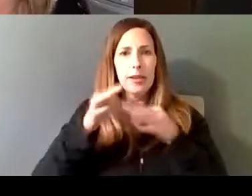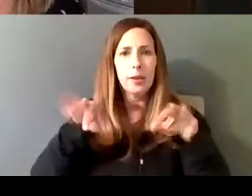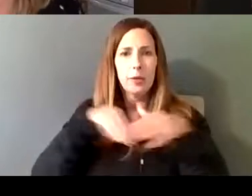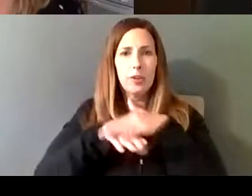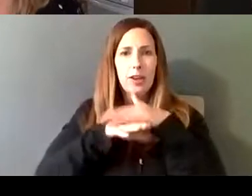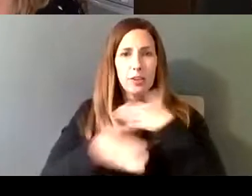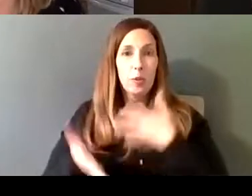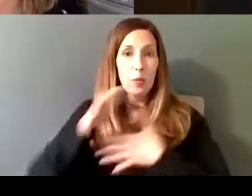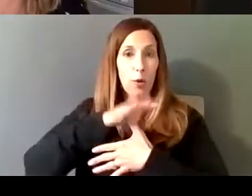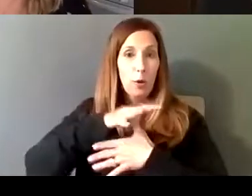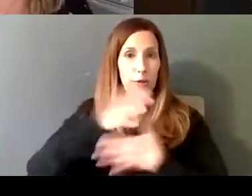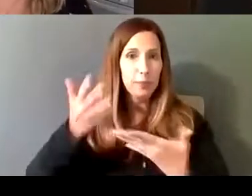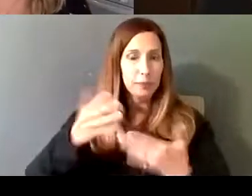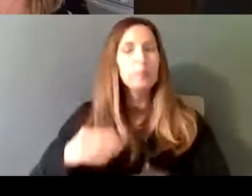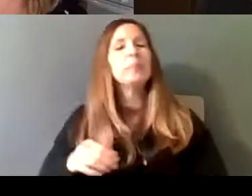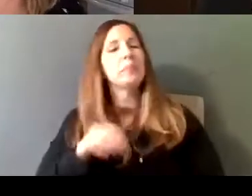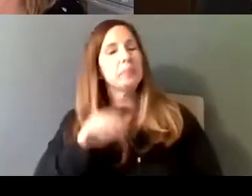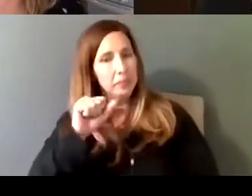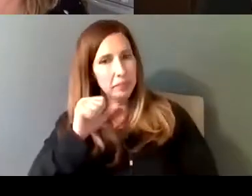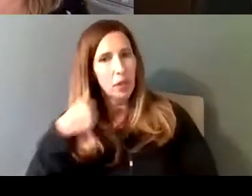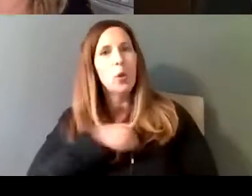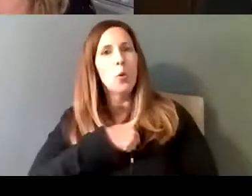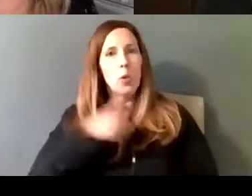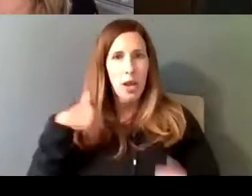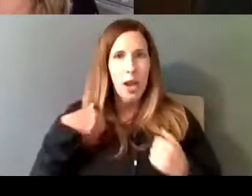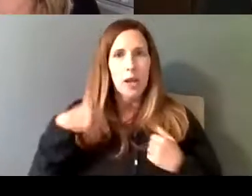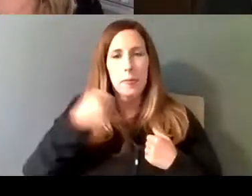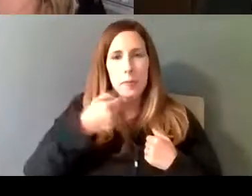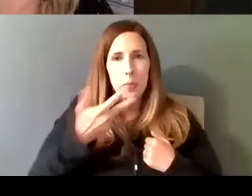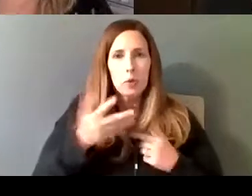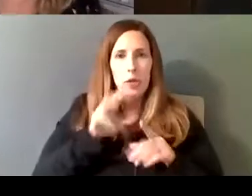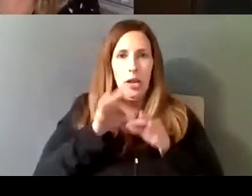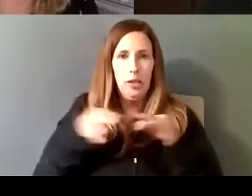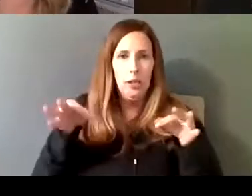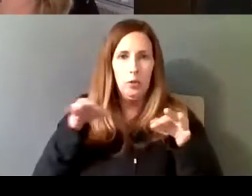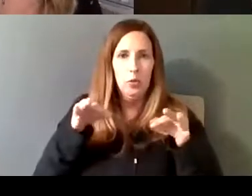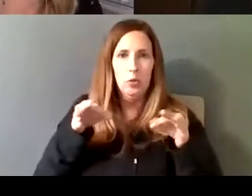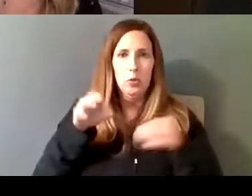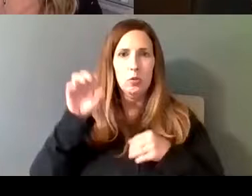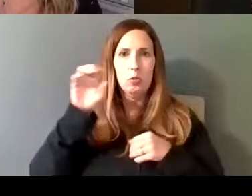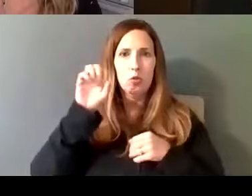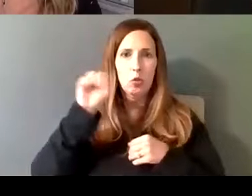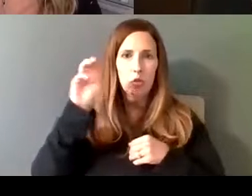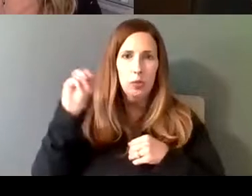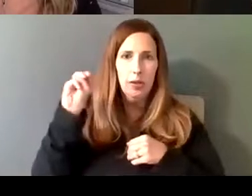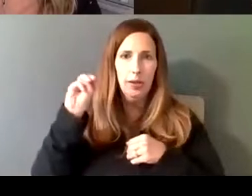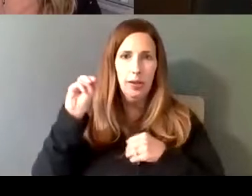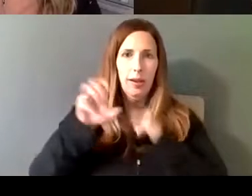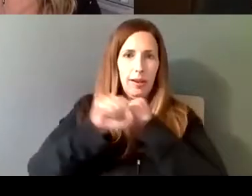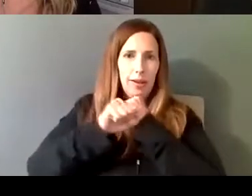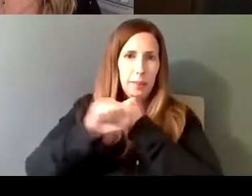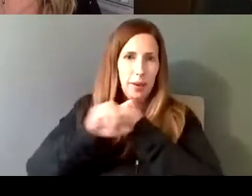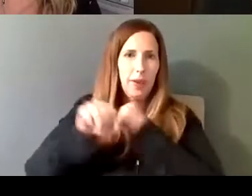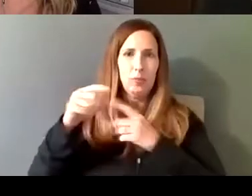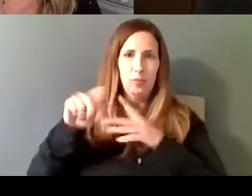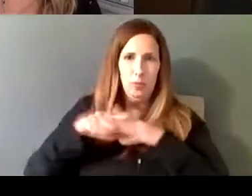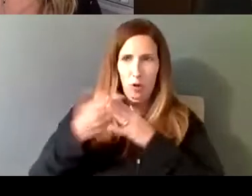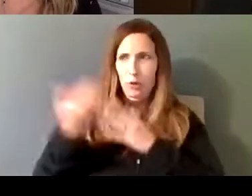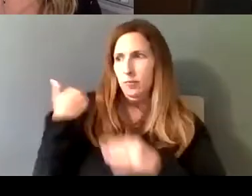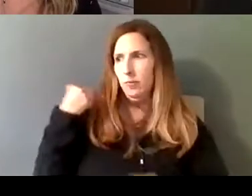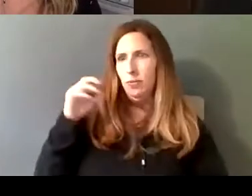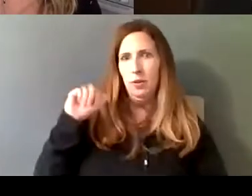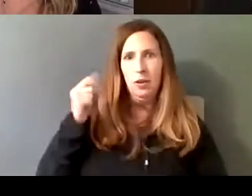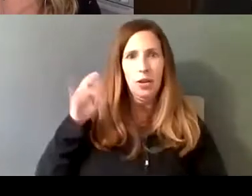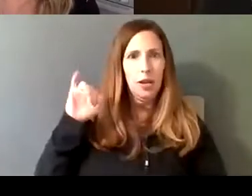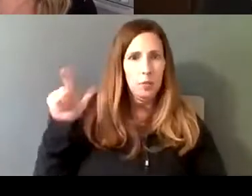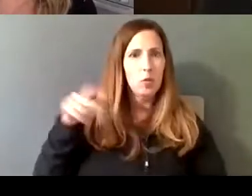had a multilingual social media campaign, and it launched back in April, so a few months ago. And it was called the Doing My